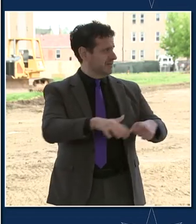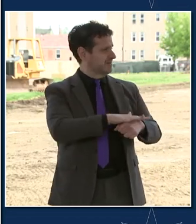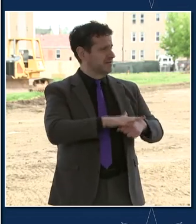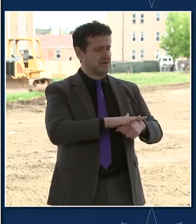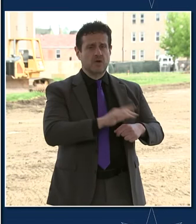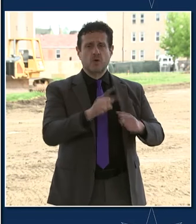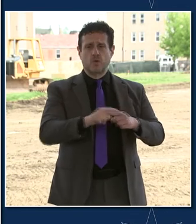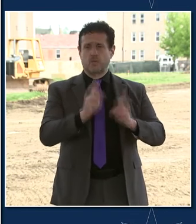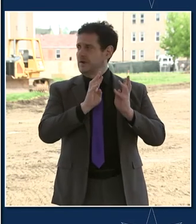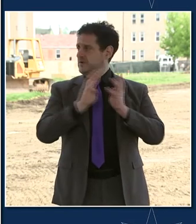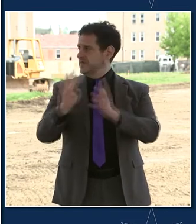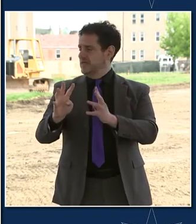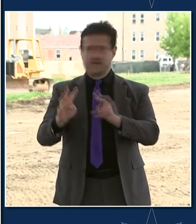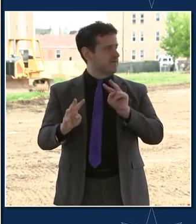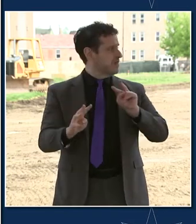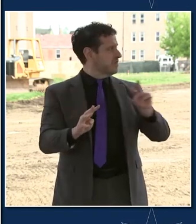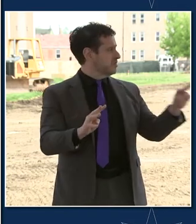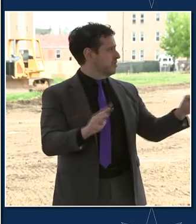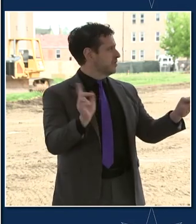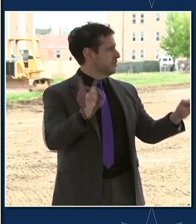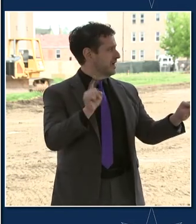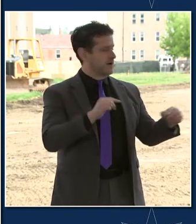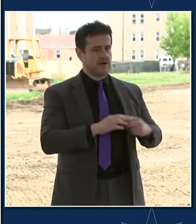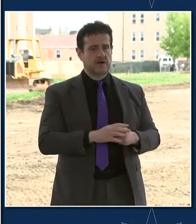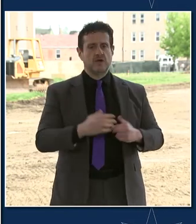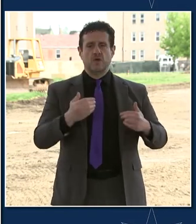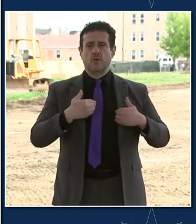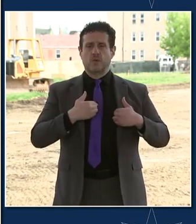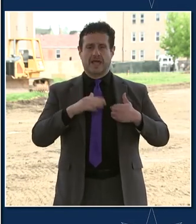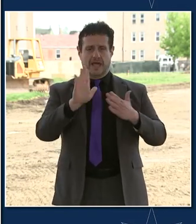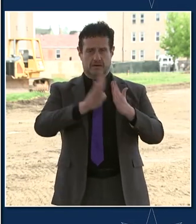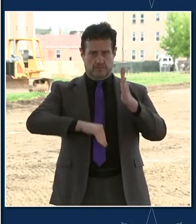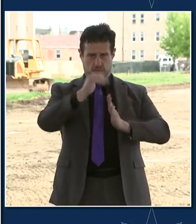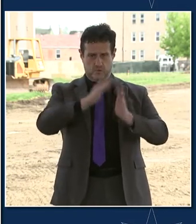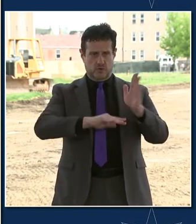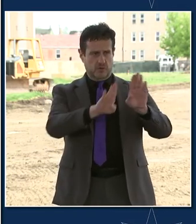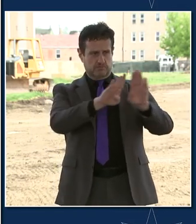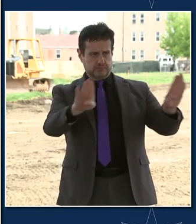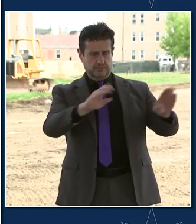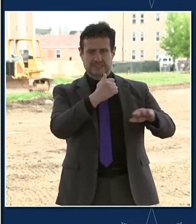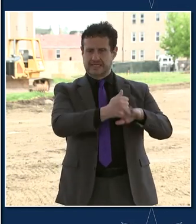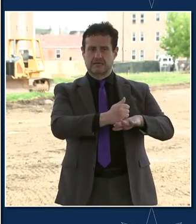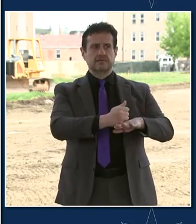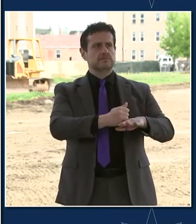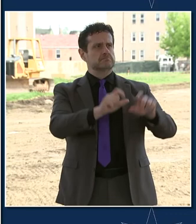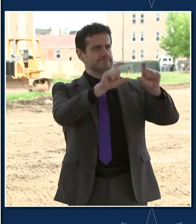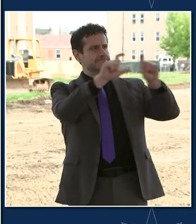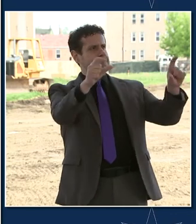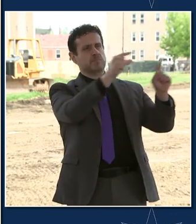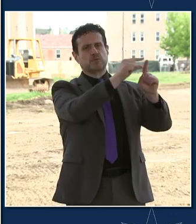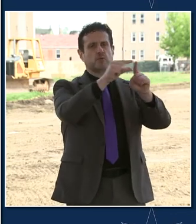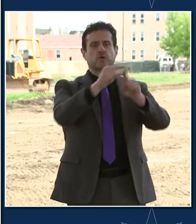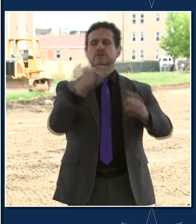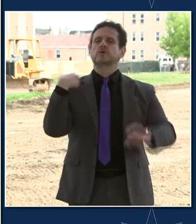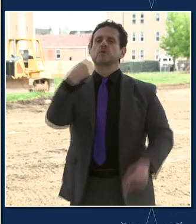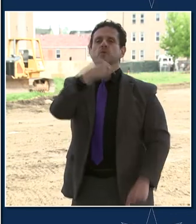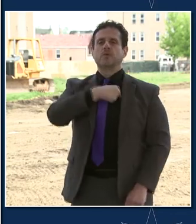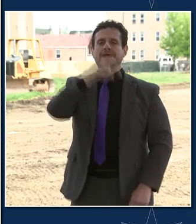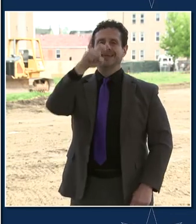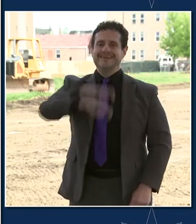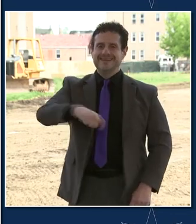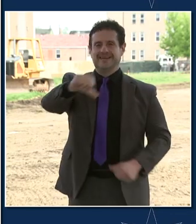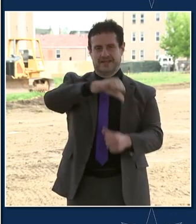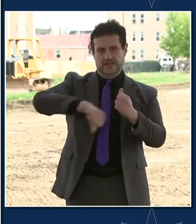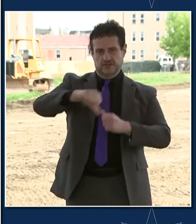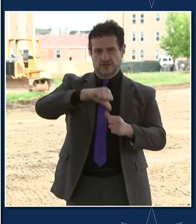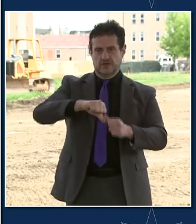look at the spot, because we had a mural installed, and on that mural it says, "We need each other." And I think, George, you said